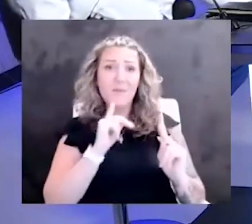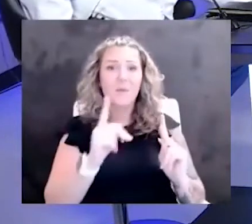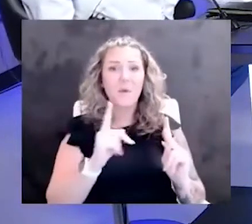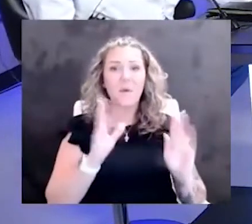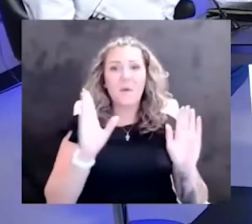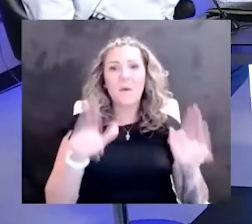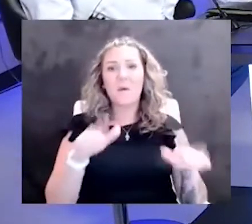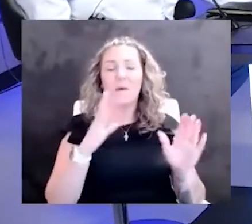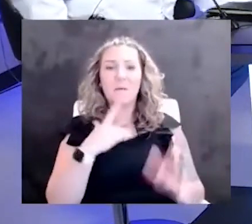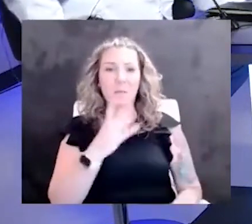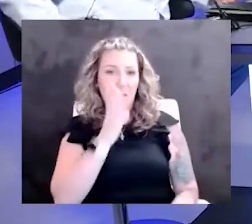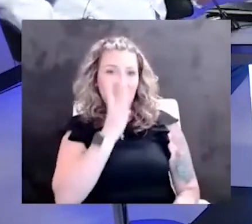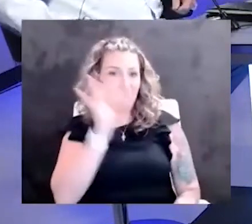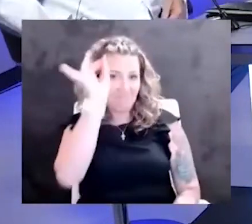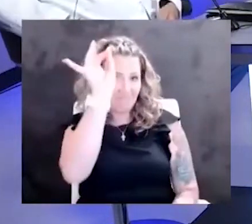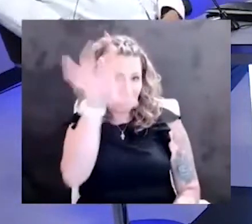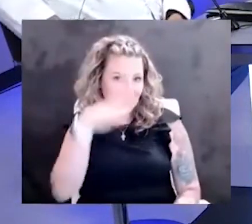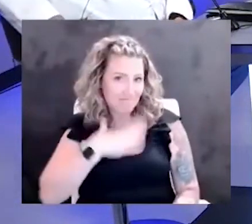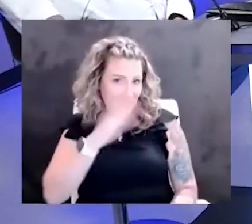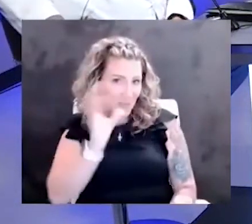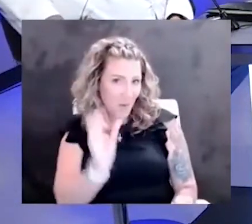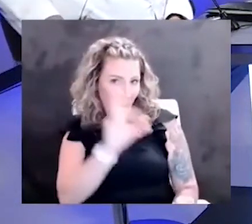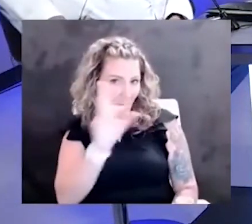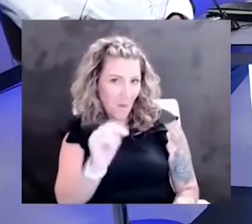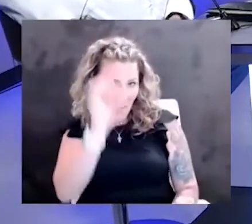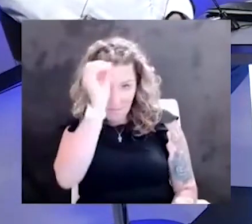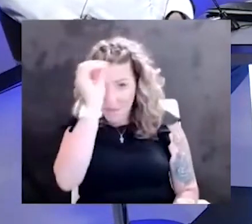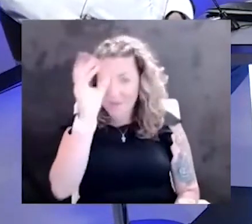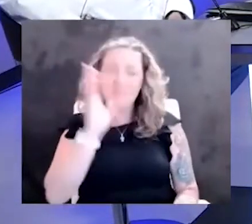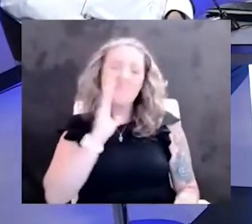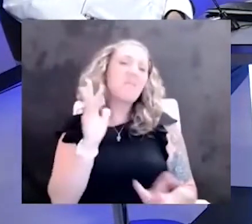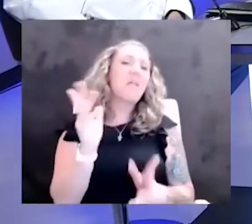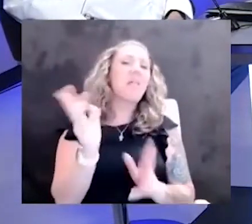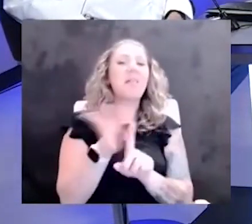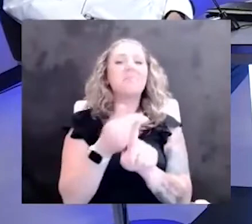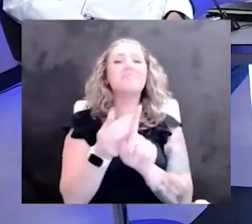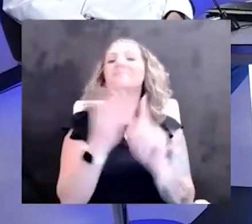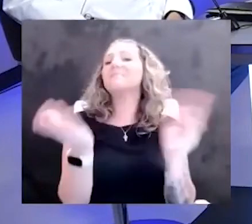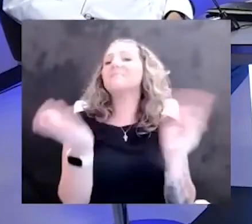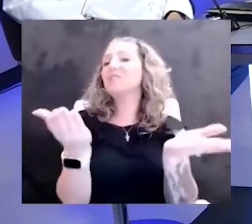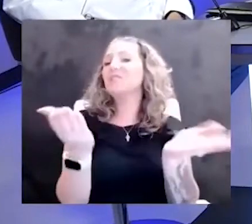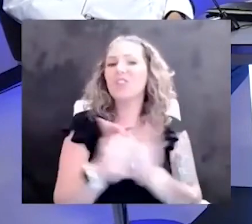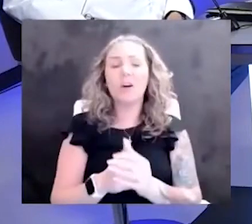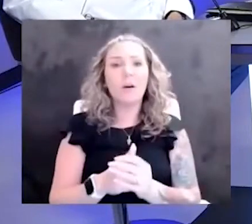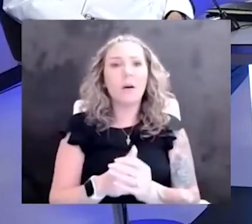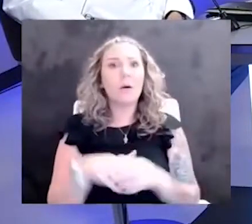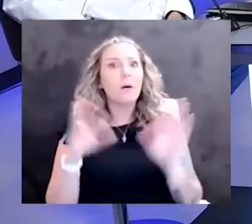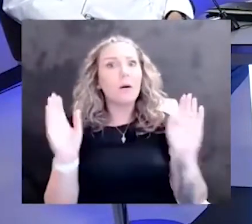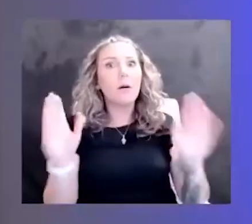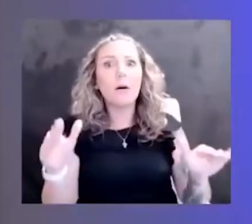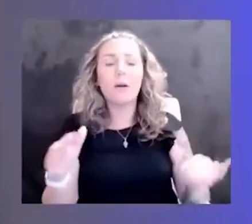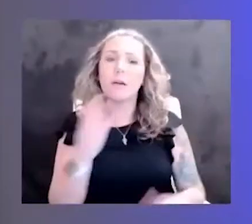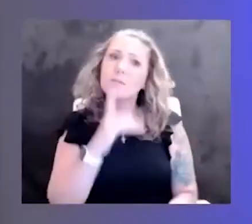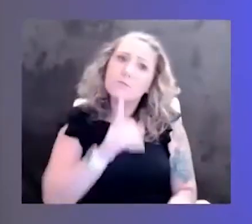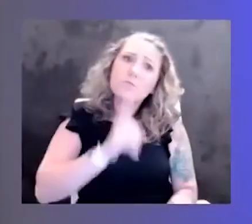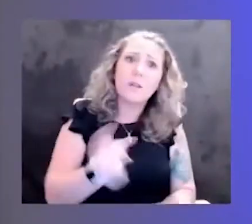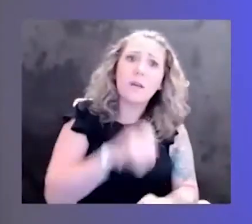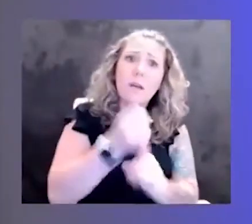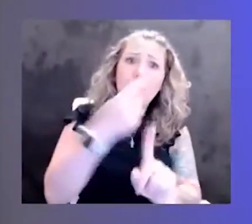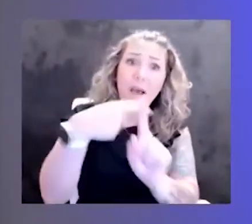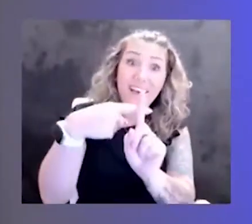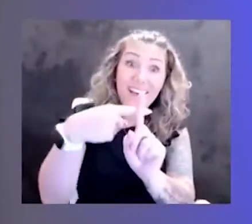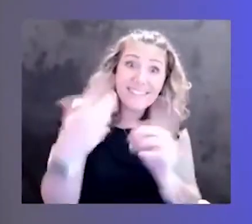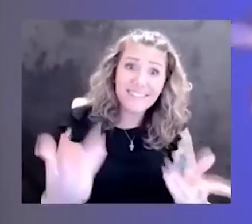cents now. I'm going to do a little lobbying here at the studio. Gosh, telehealth has made such a difference for us. Yeah. And